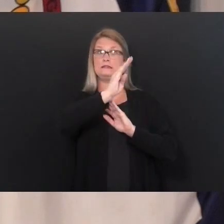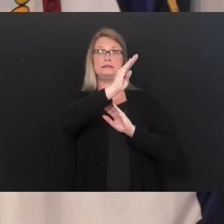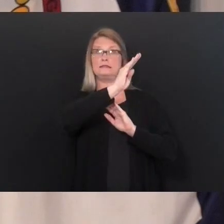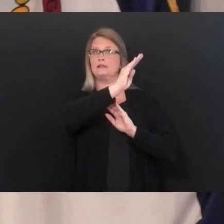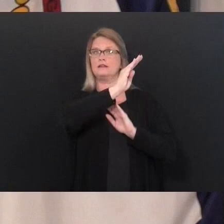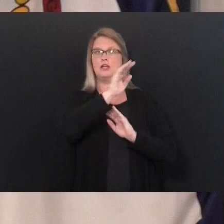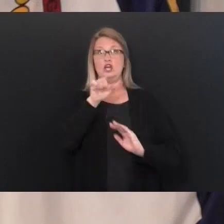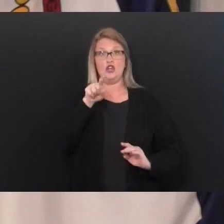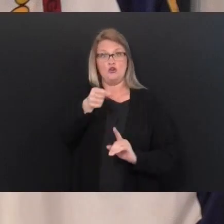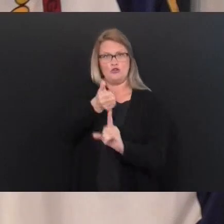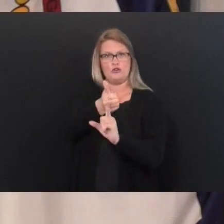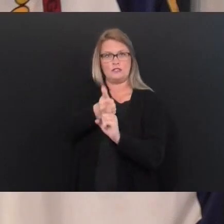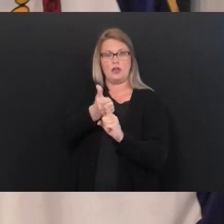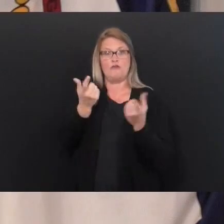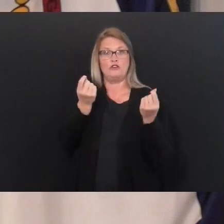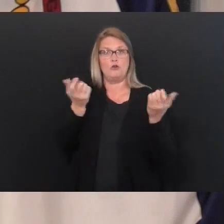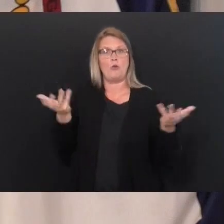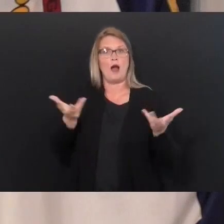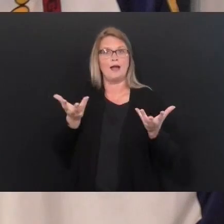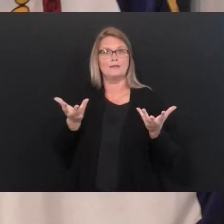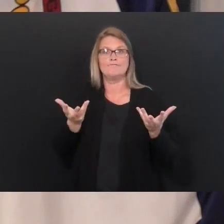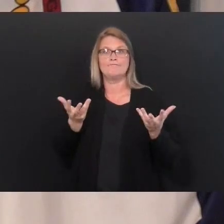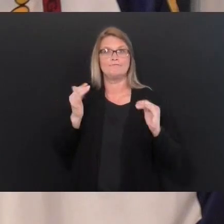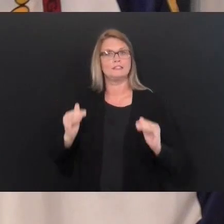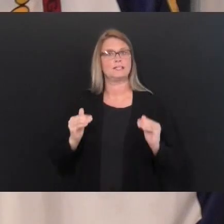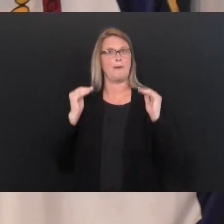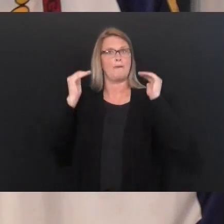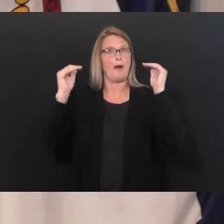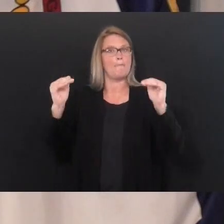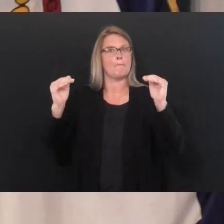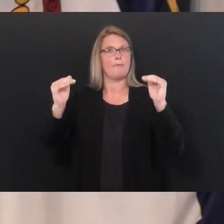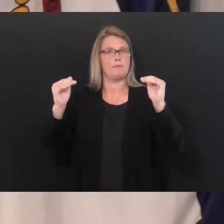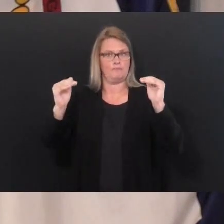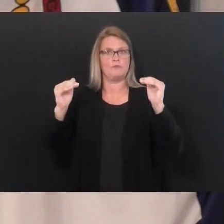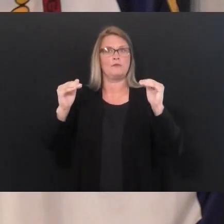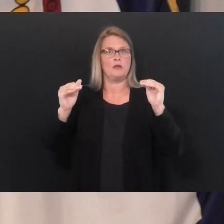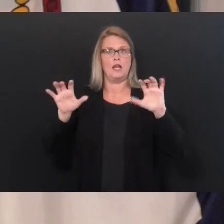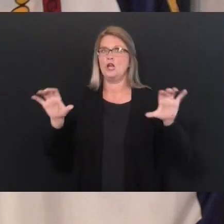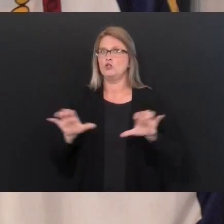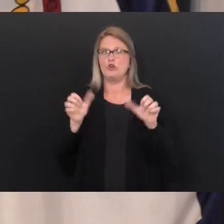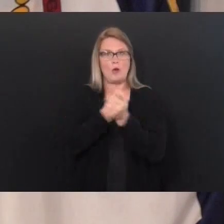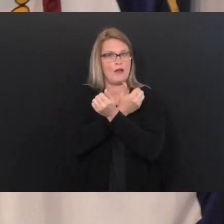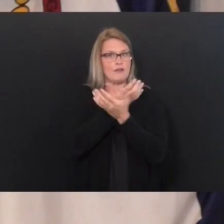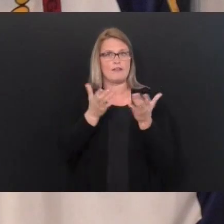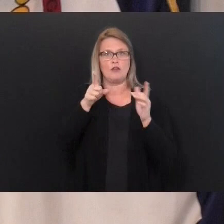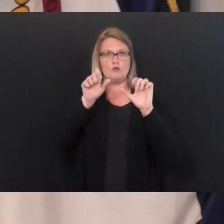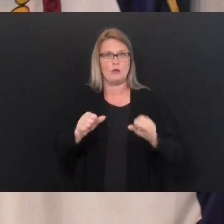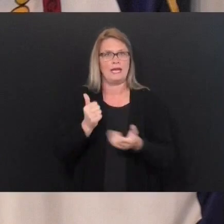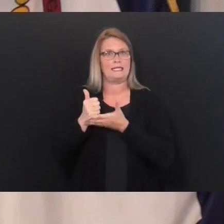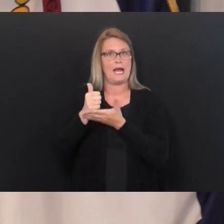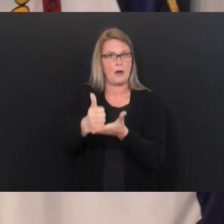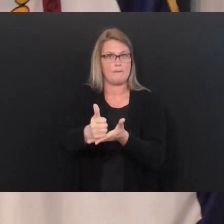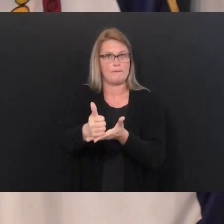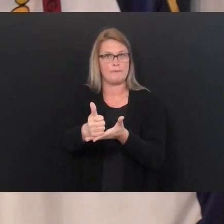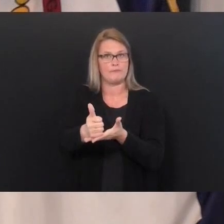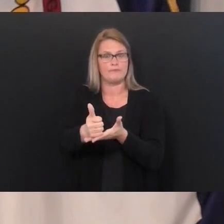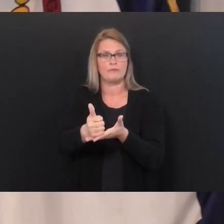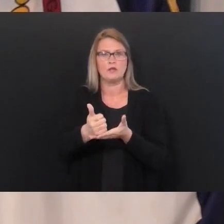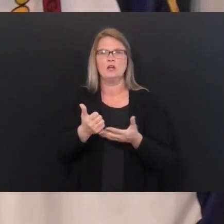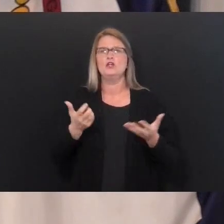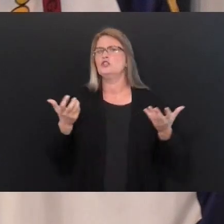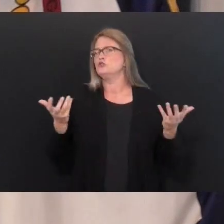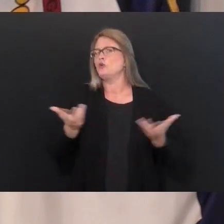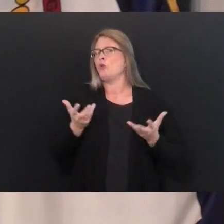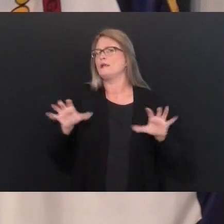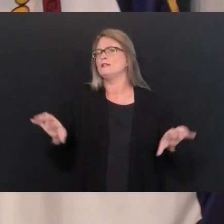then you need to step up and do all that you possibly can to help. So what does it really